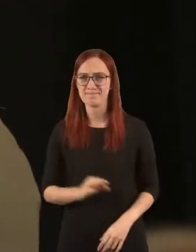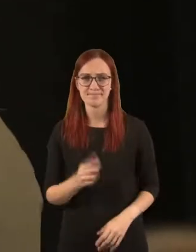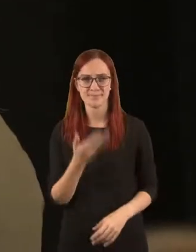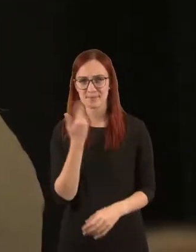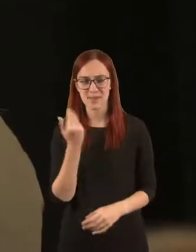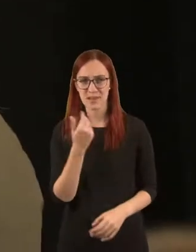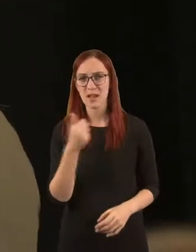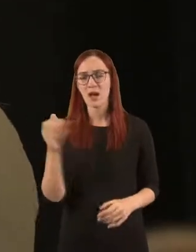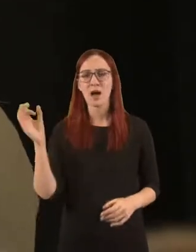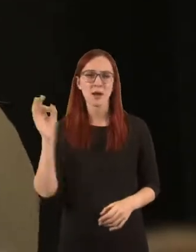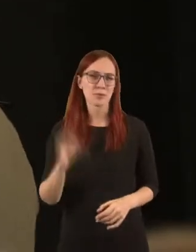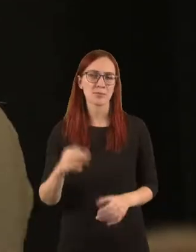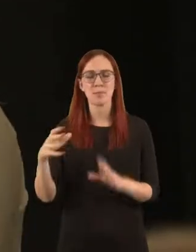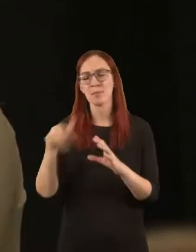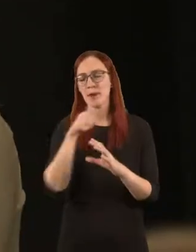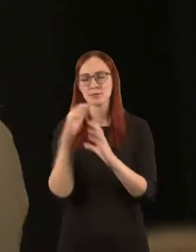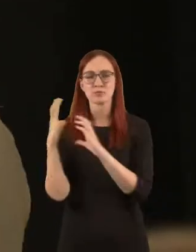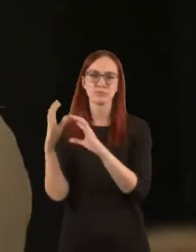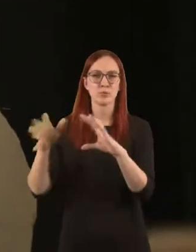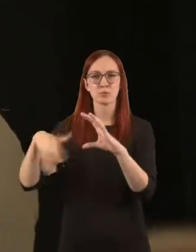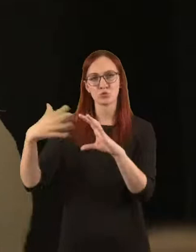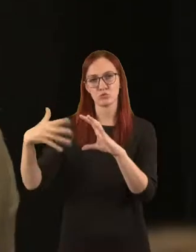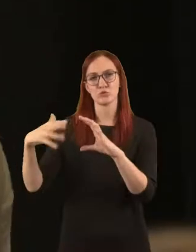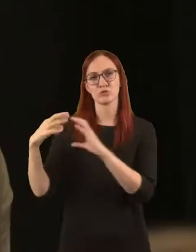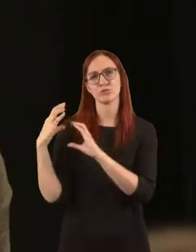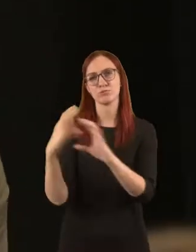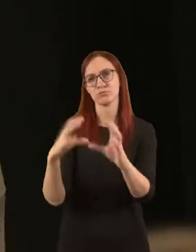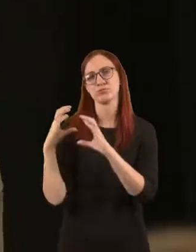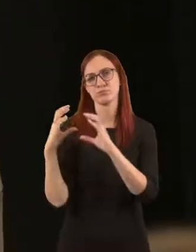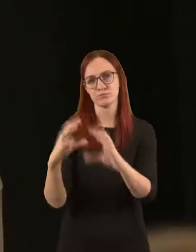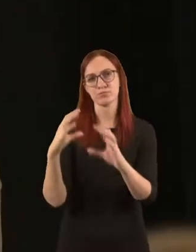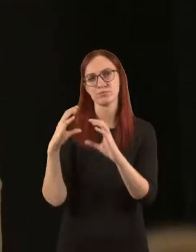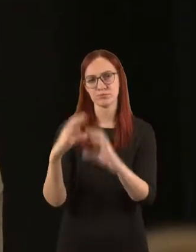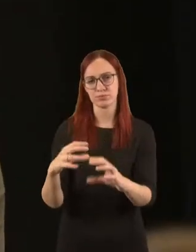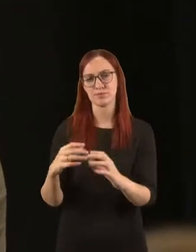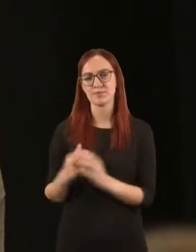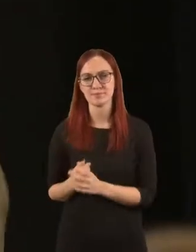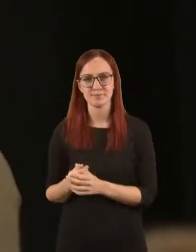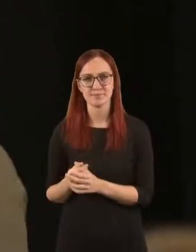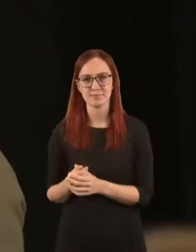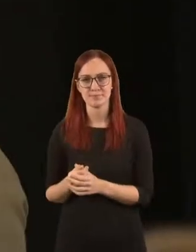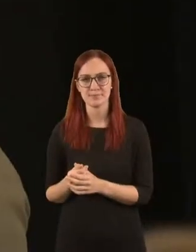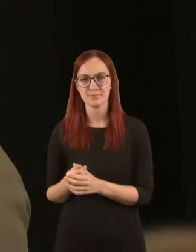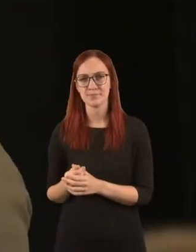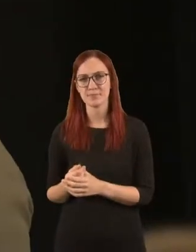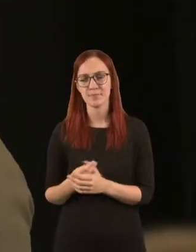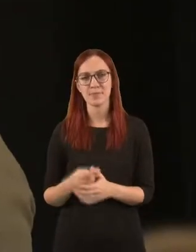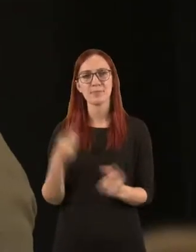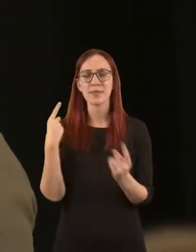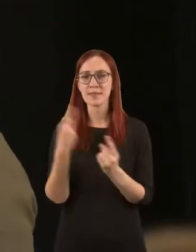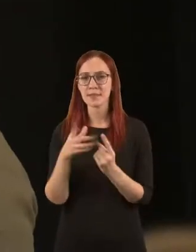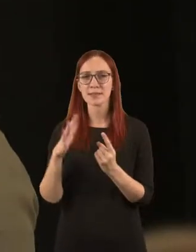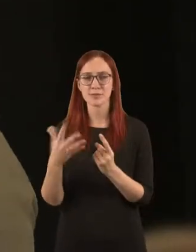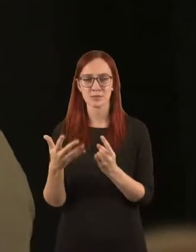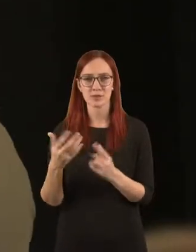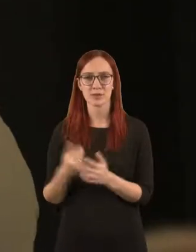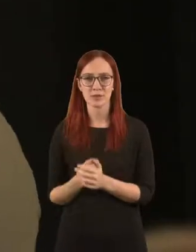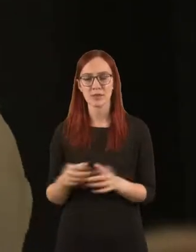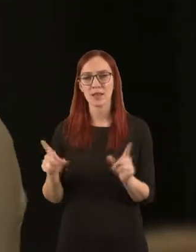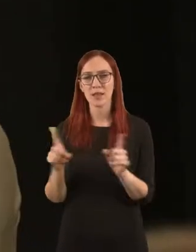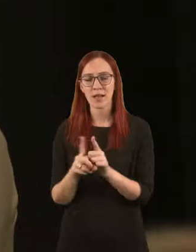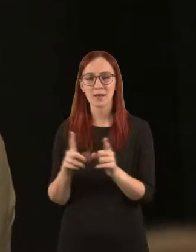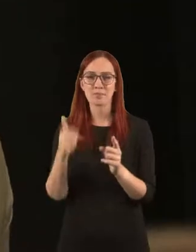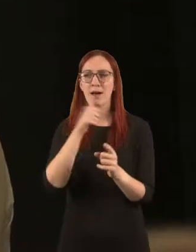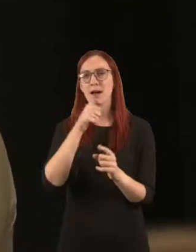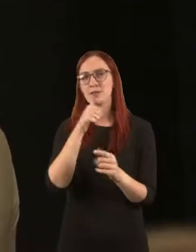measures. We have a very poorly organized public transport system, and